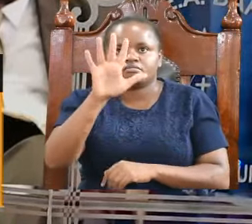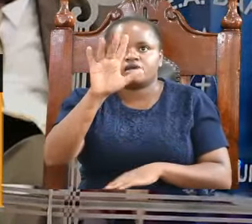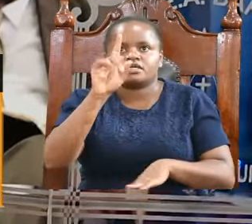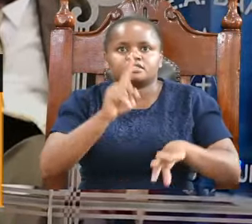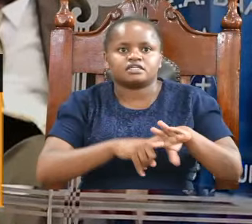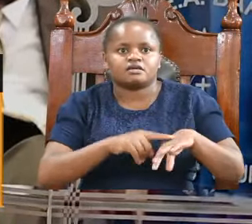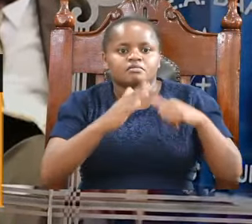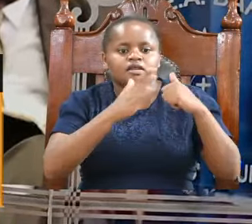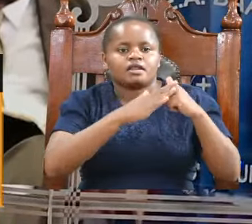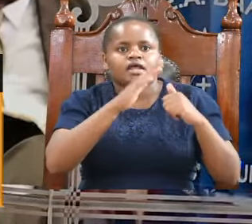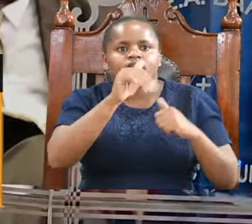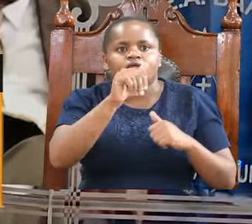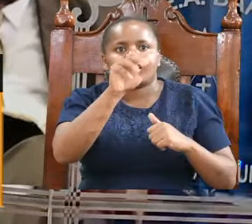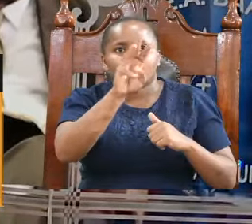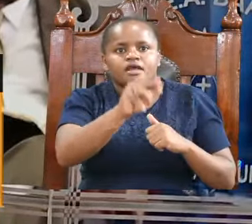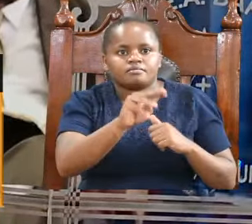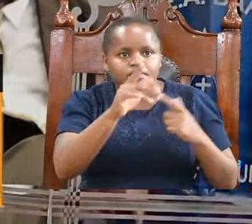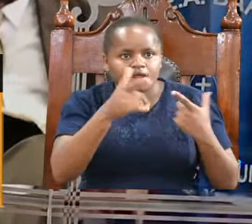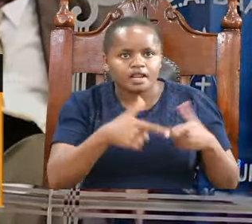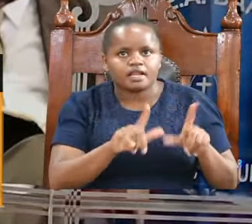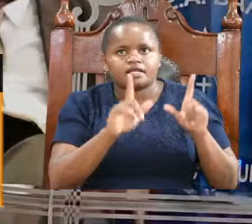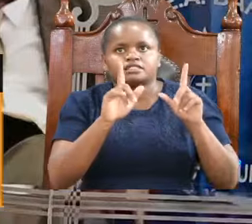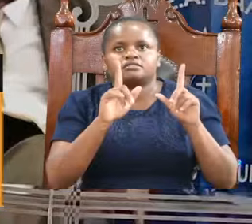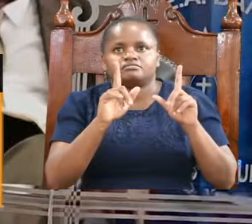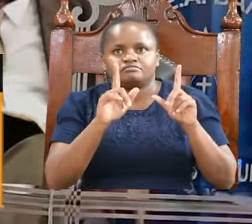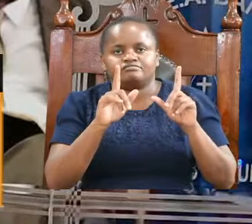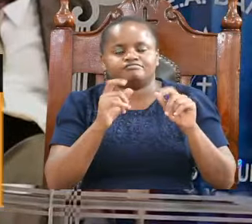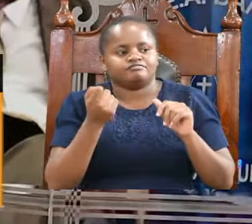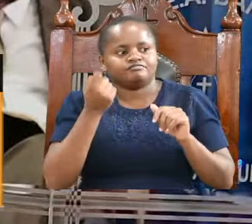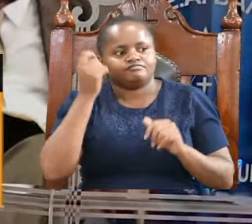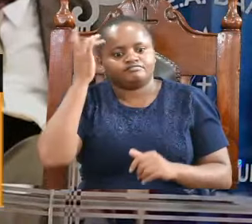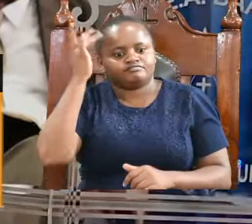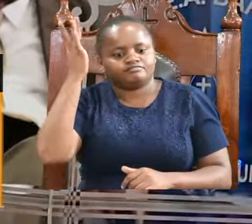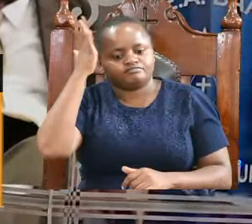a.m. Let us note that date.